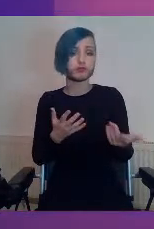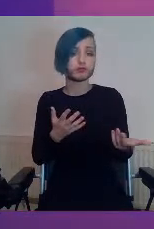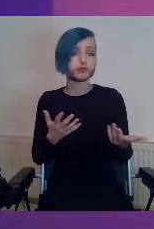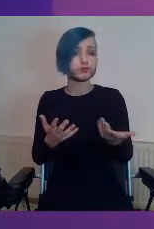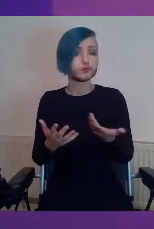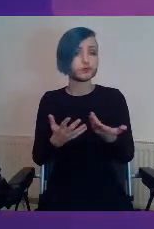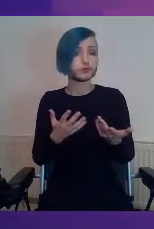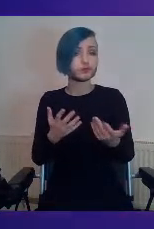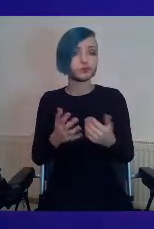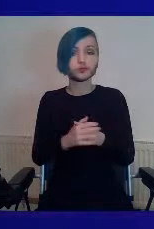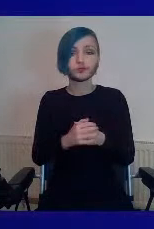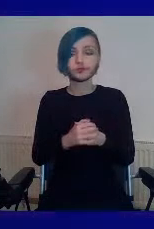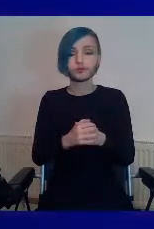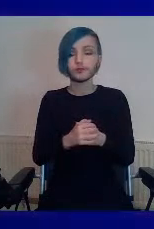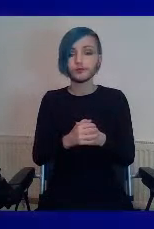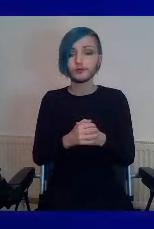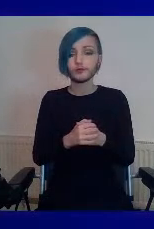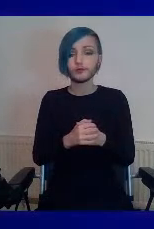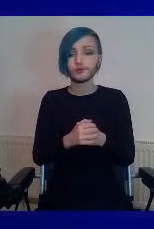an international front?